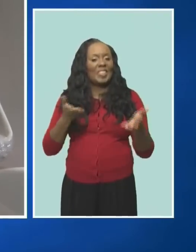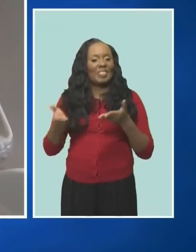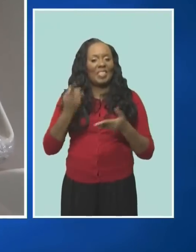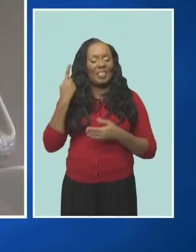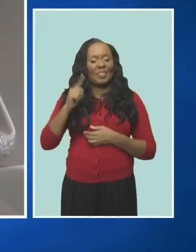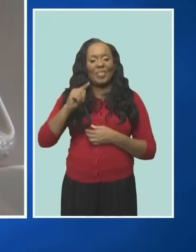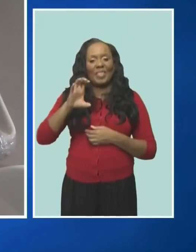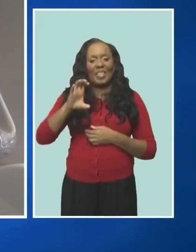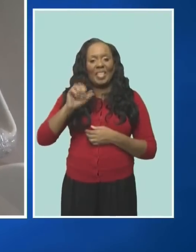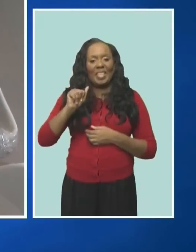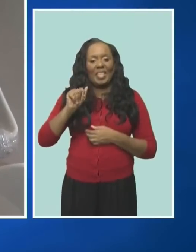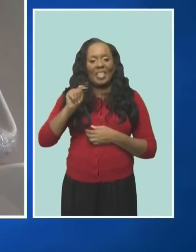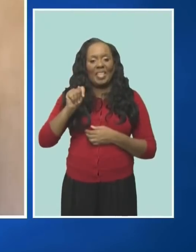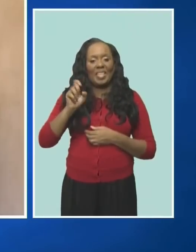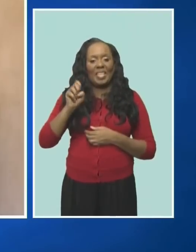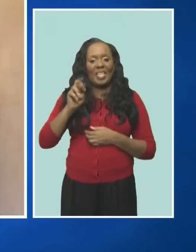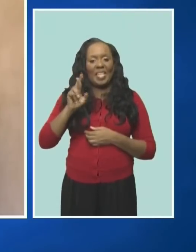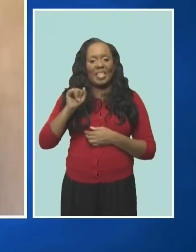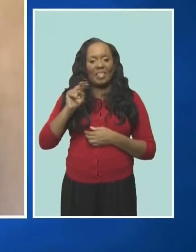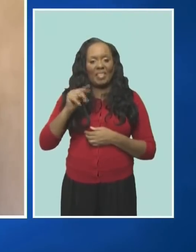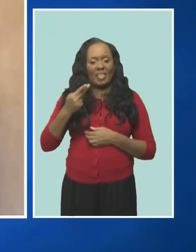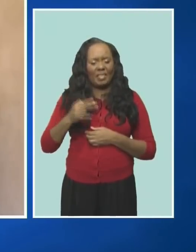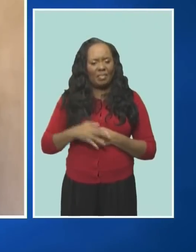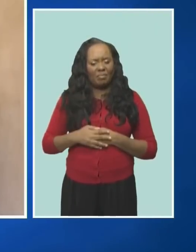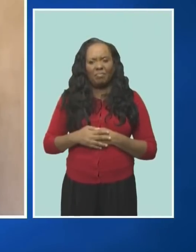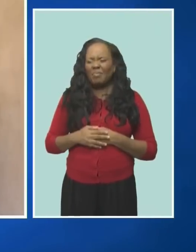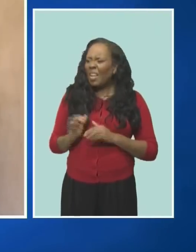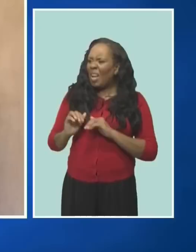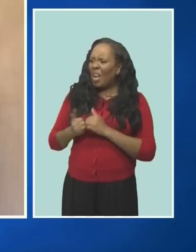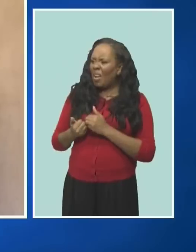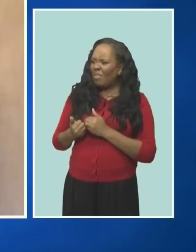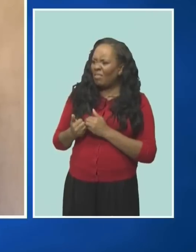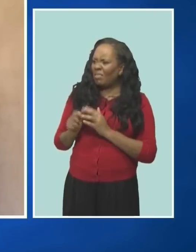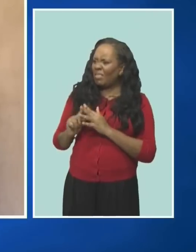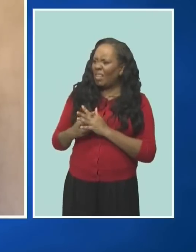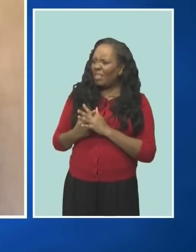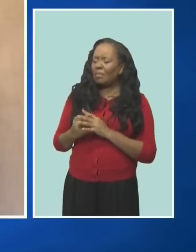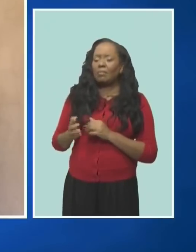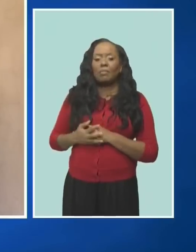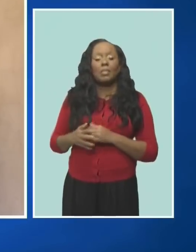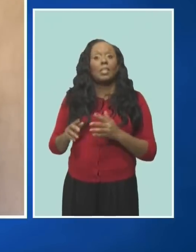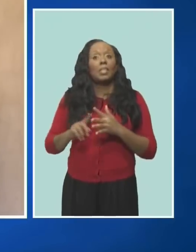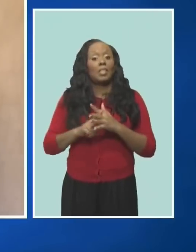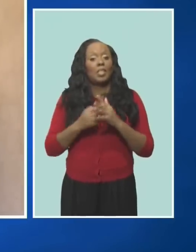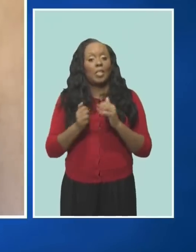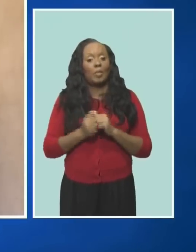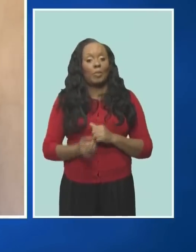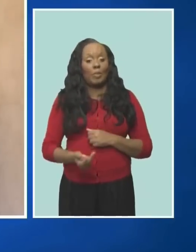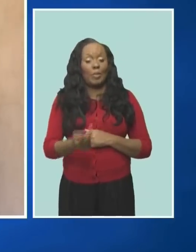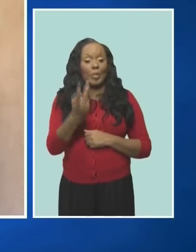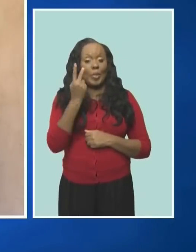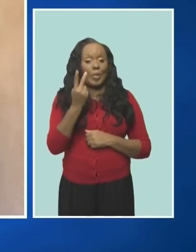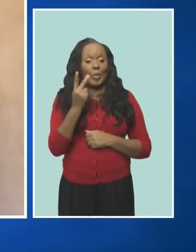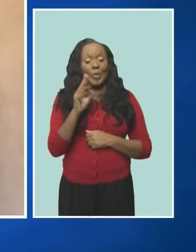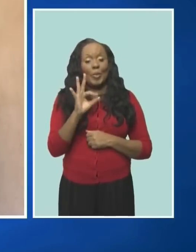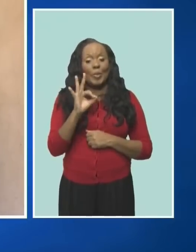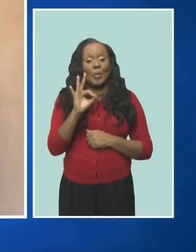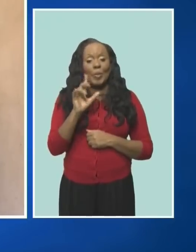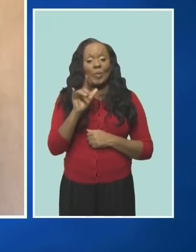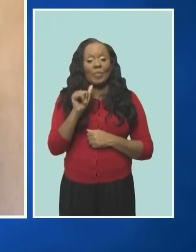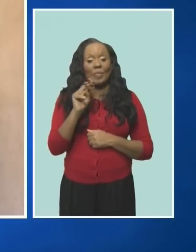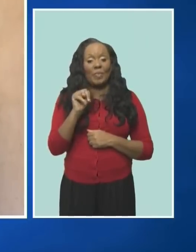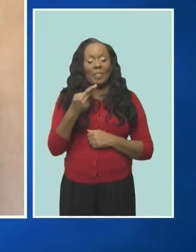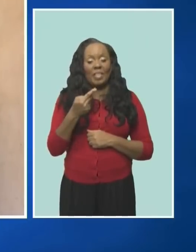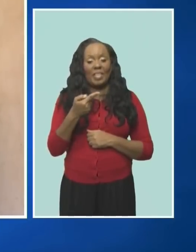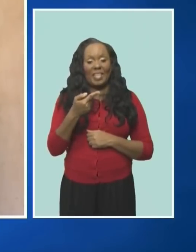her operation started. Delicious Treats began with 3 flying fish cutters. Imagine that, humble beginnings. When I did the